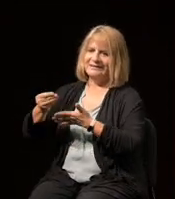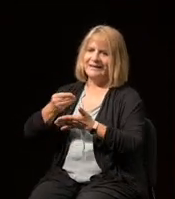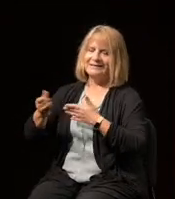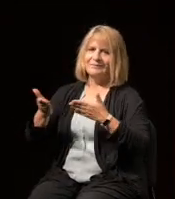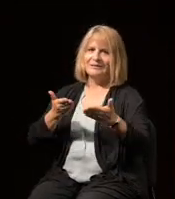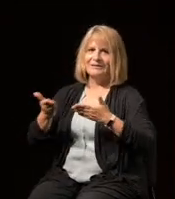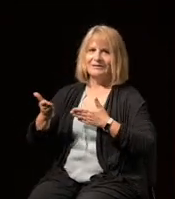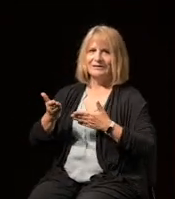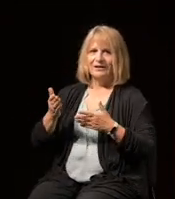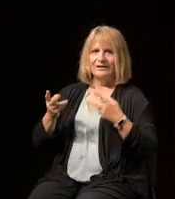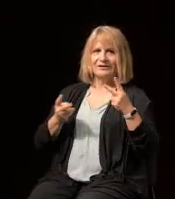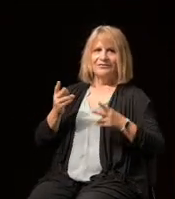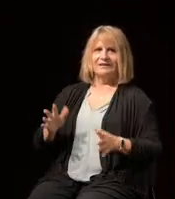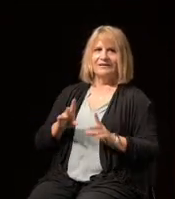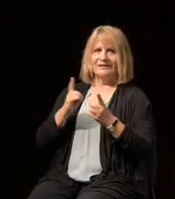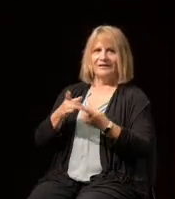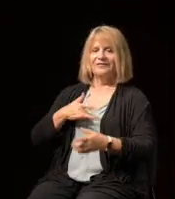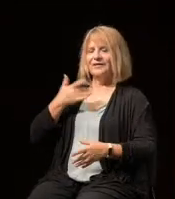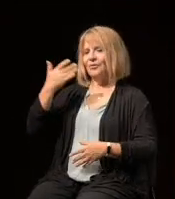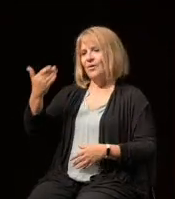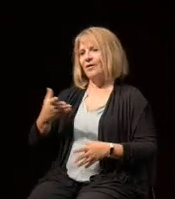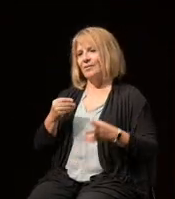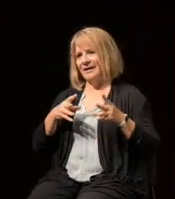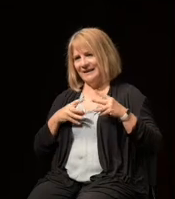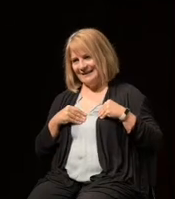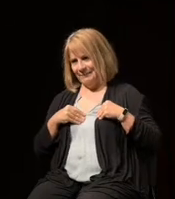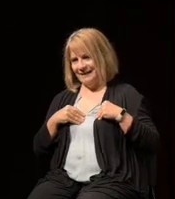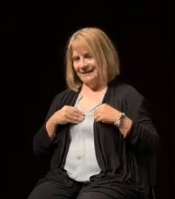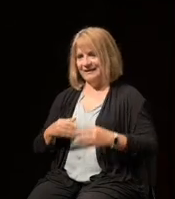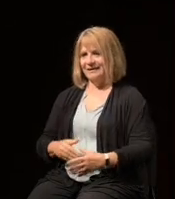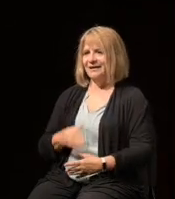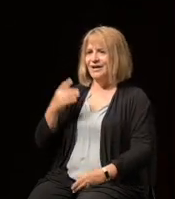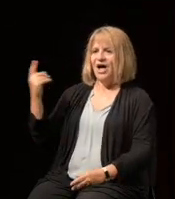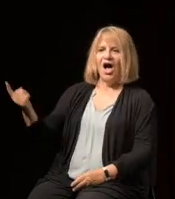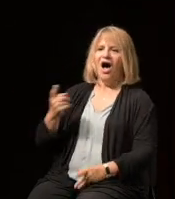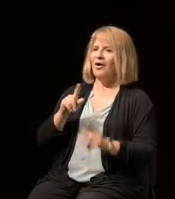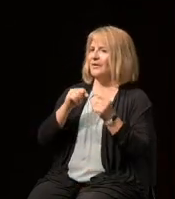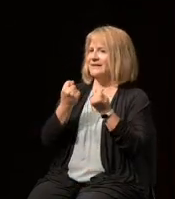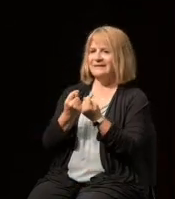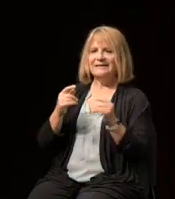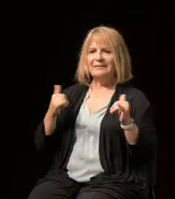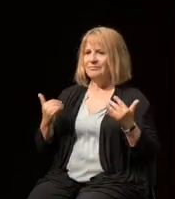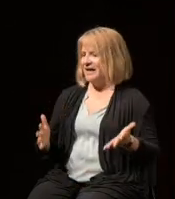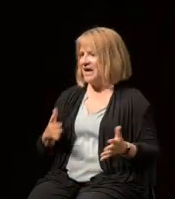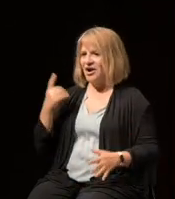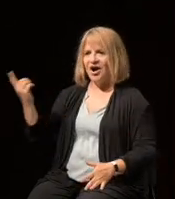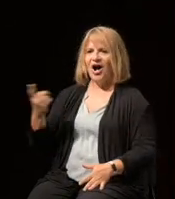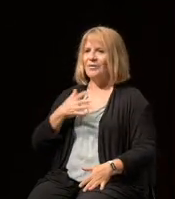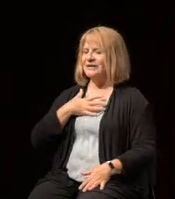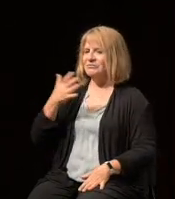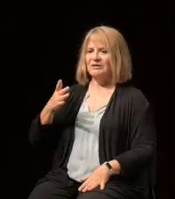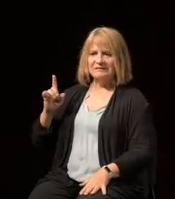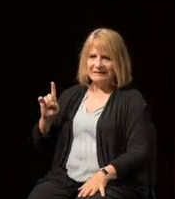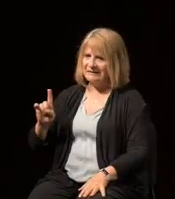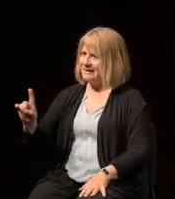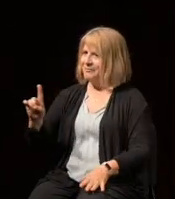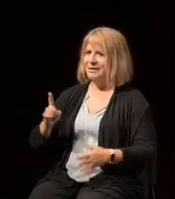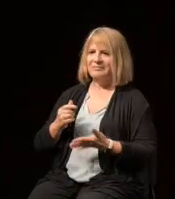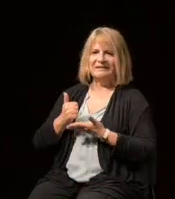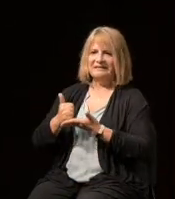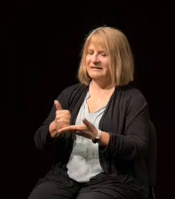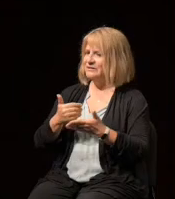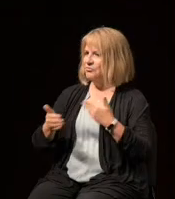to the district feel welcomed and accepted. Always a team player, always willing to step up and assist as